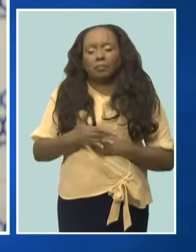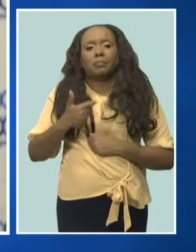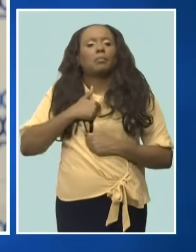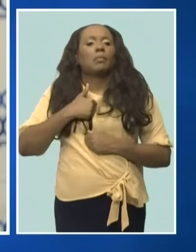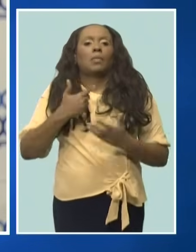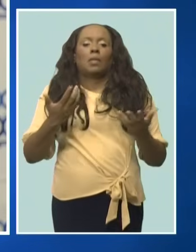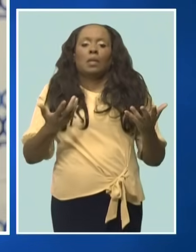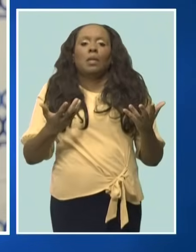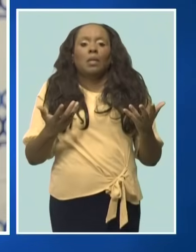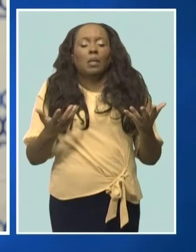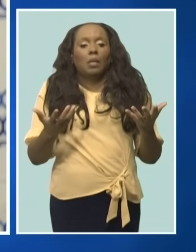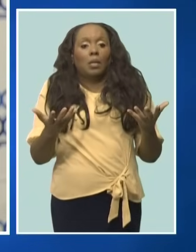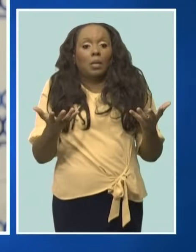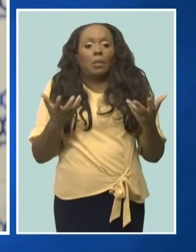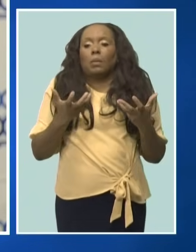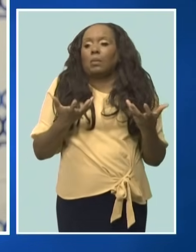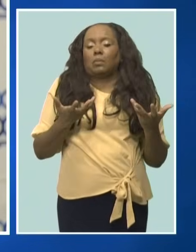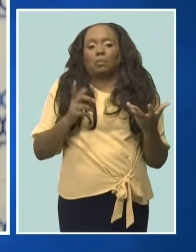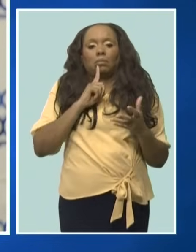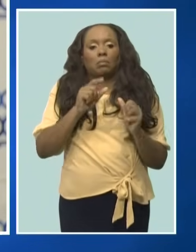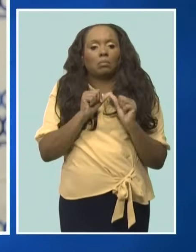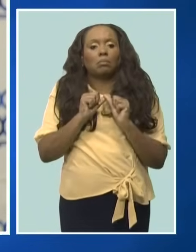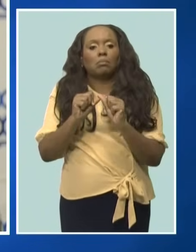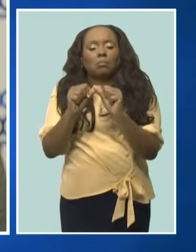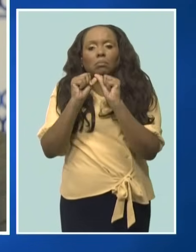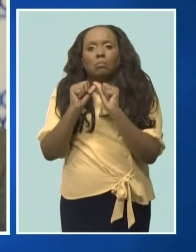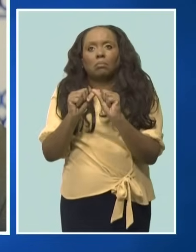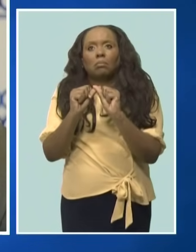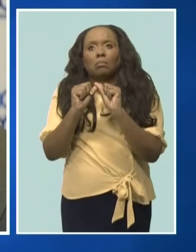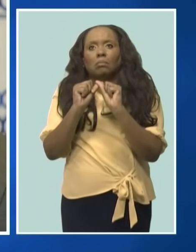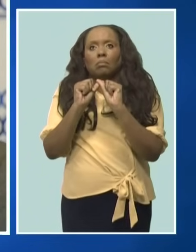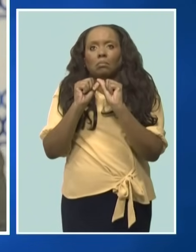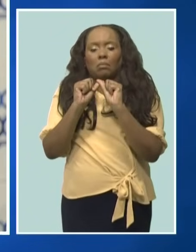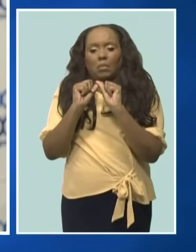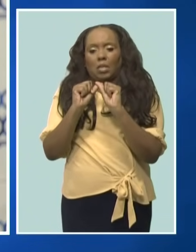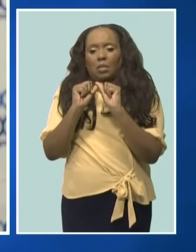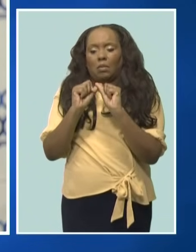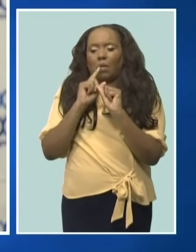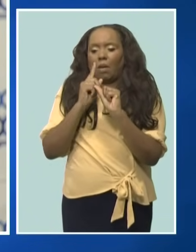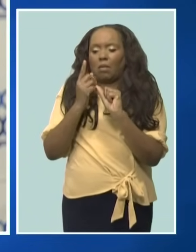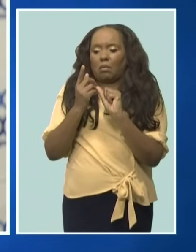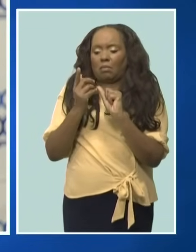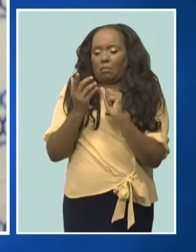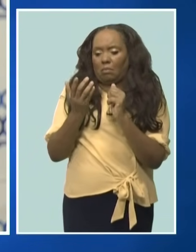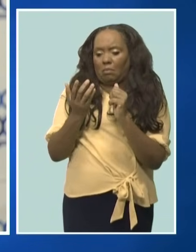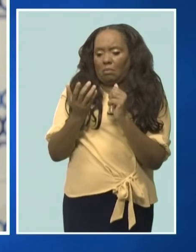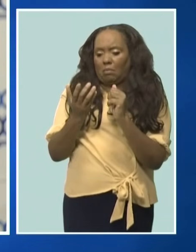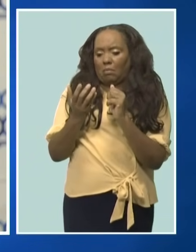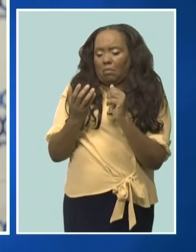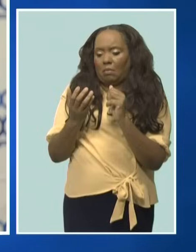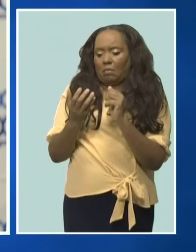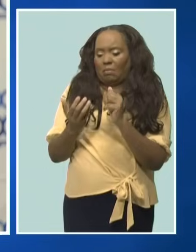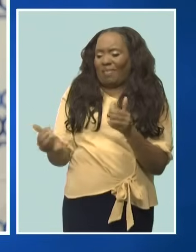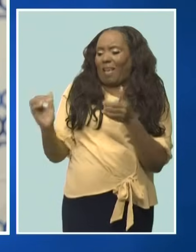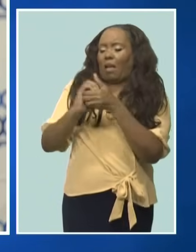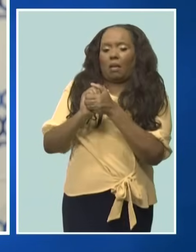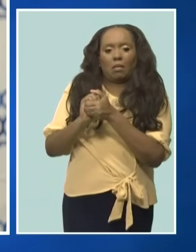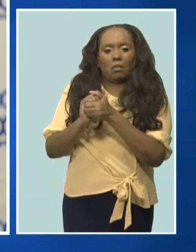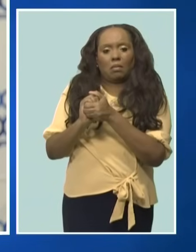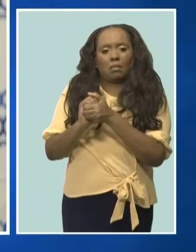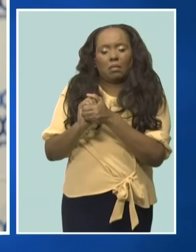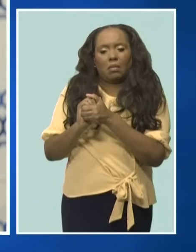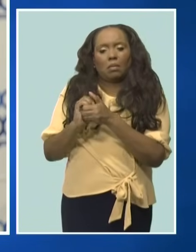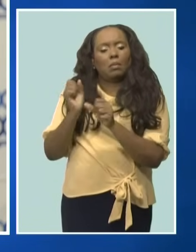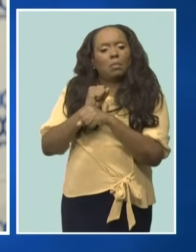first continue to partner with all stakeholders as it relates to business facilitation and the ease of